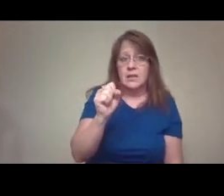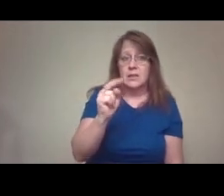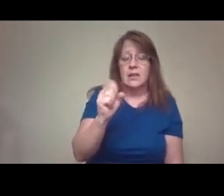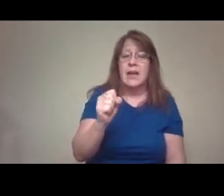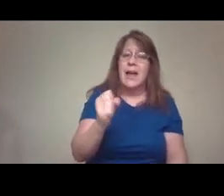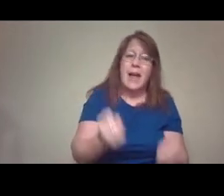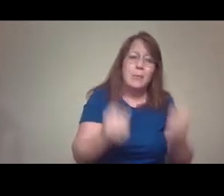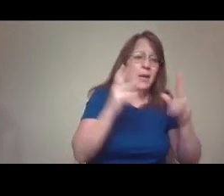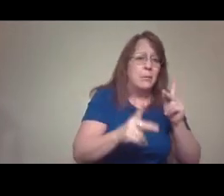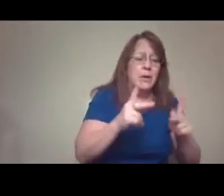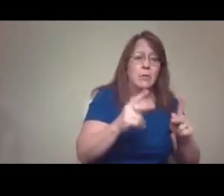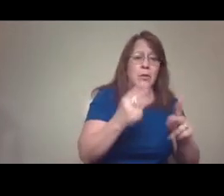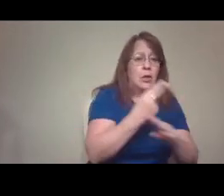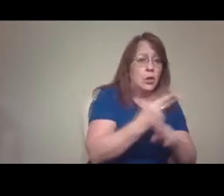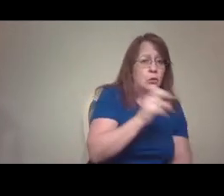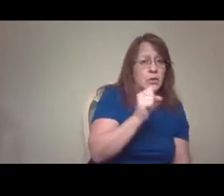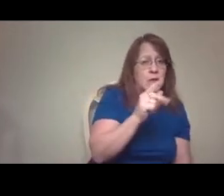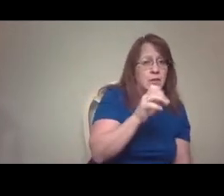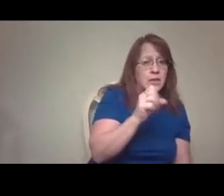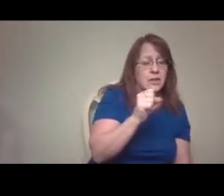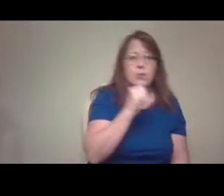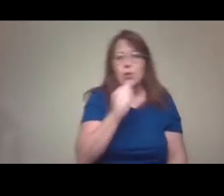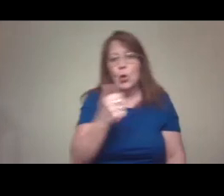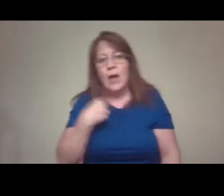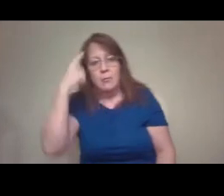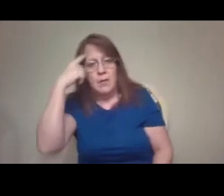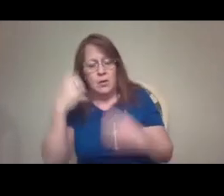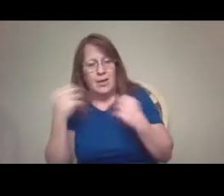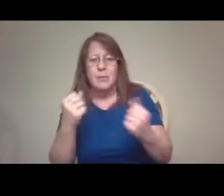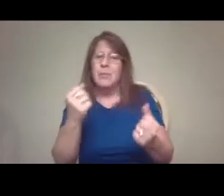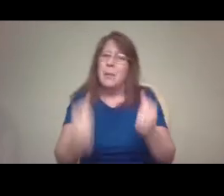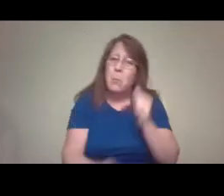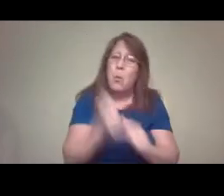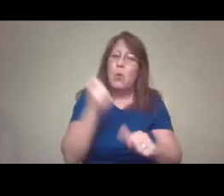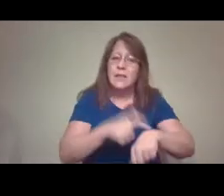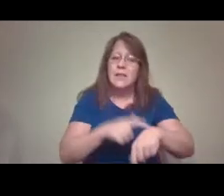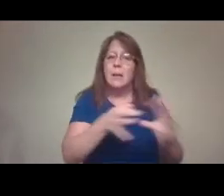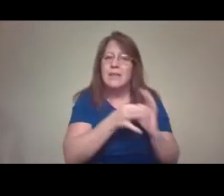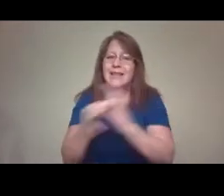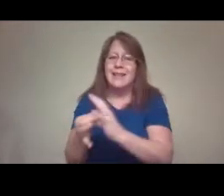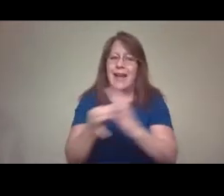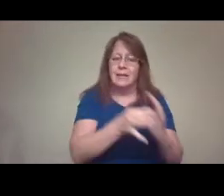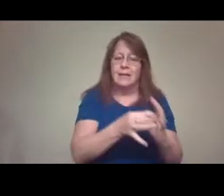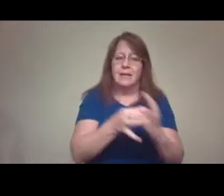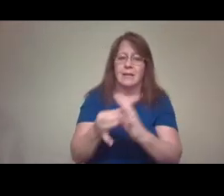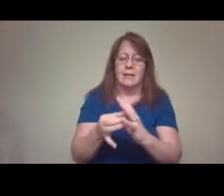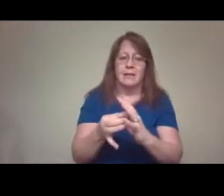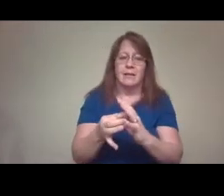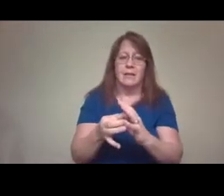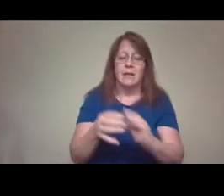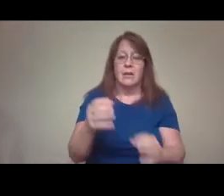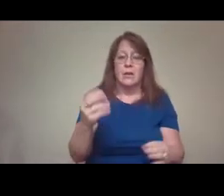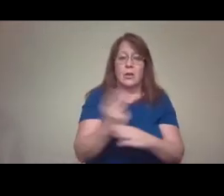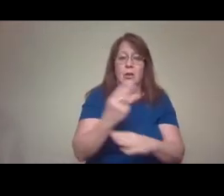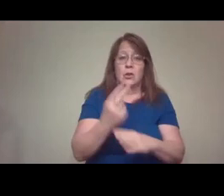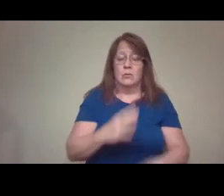health challenges, but they are often connected. And we also know that many of the strategies that work to prevent substance use